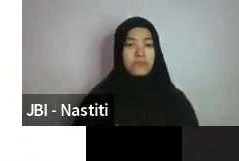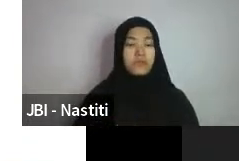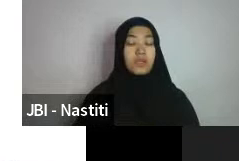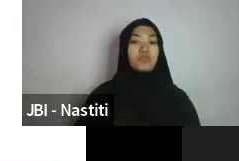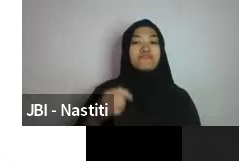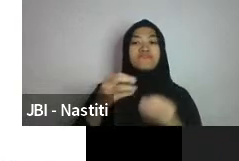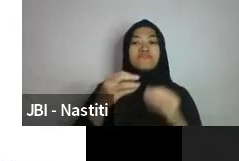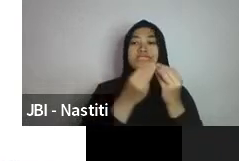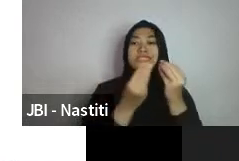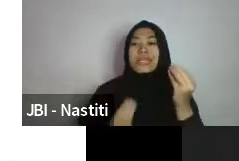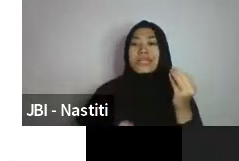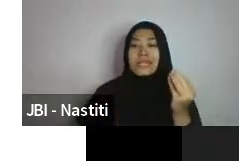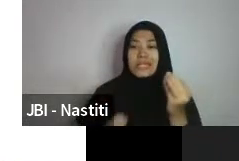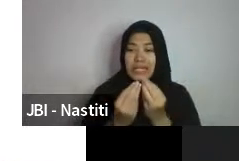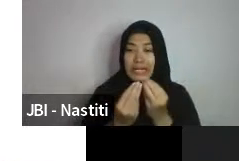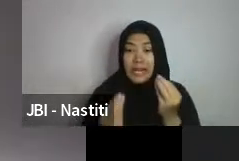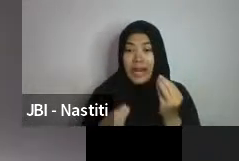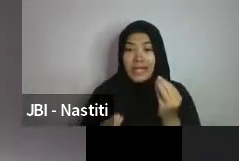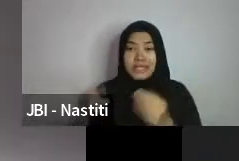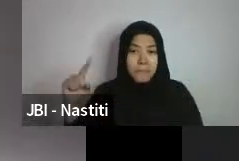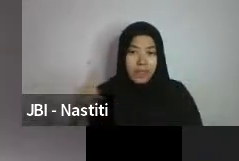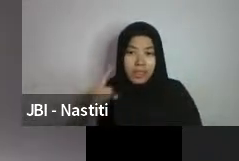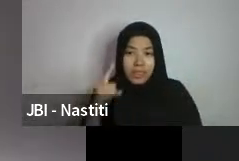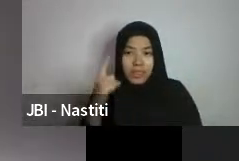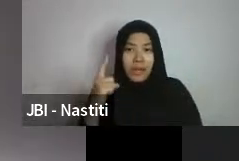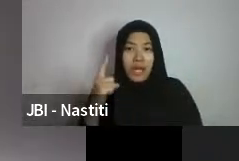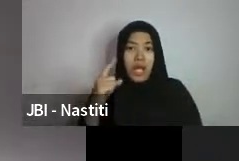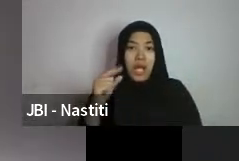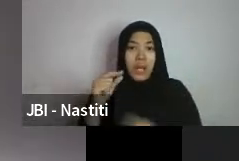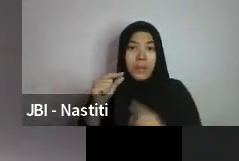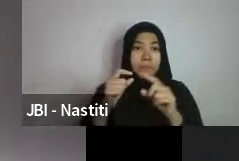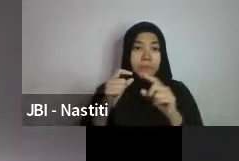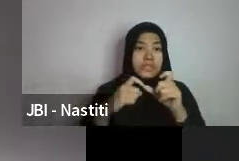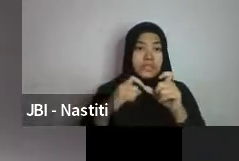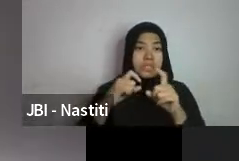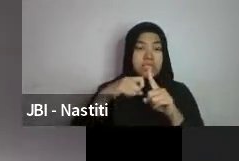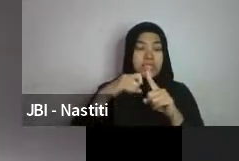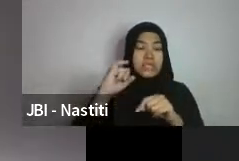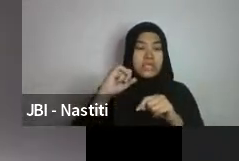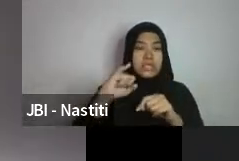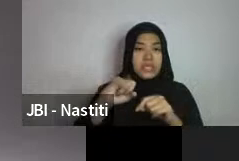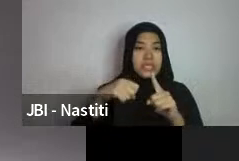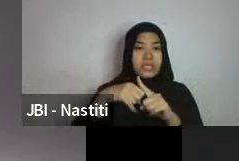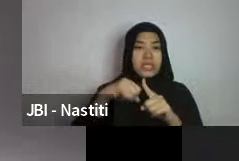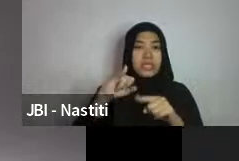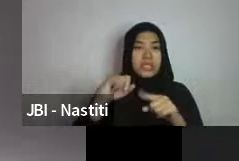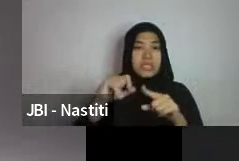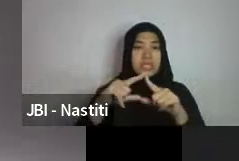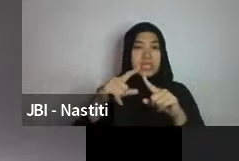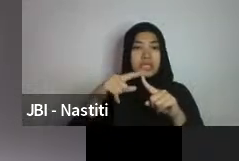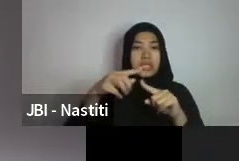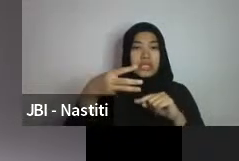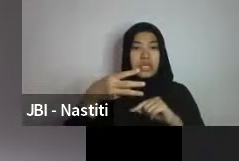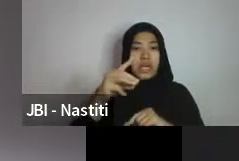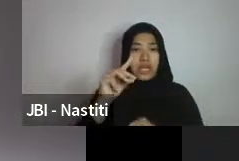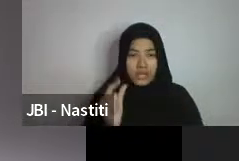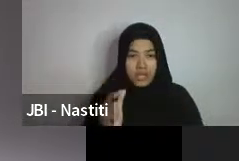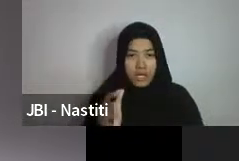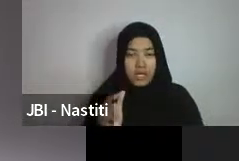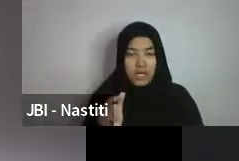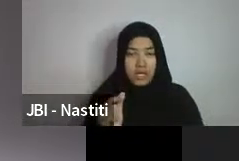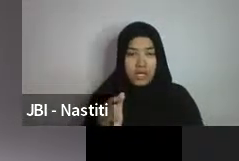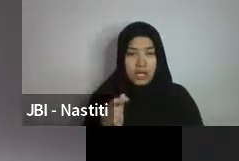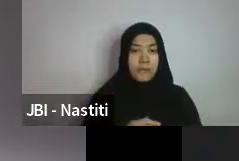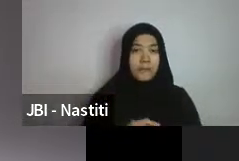modern psychiatry to Indonesia. His vision was, and I was fortunate enough to be able to interview him in 2006 at his